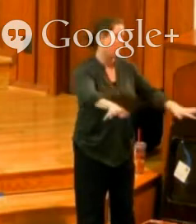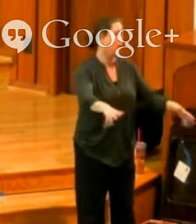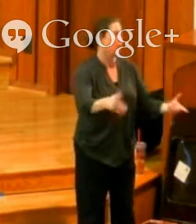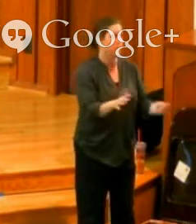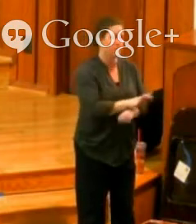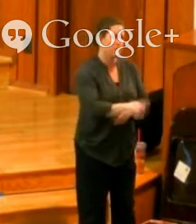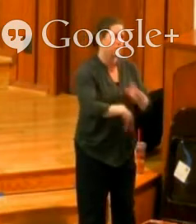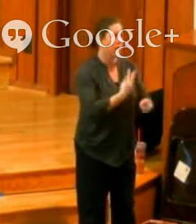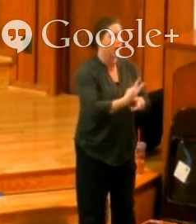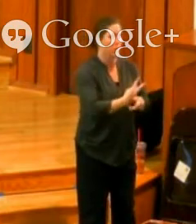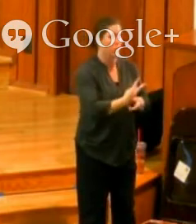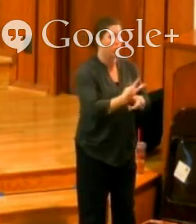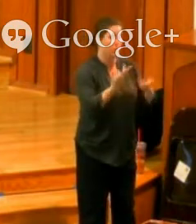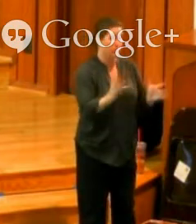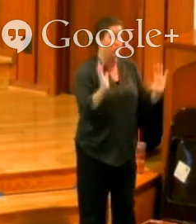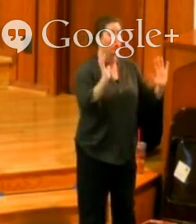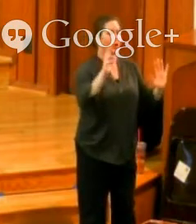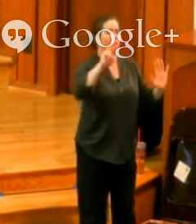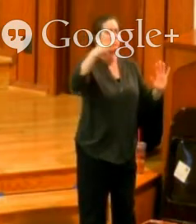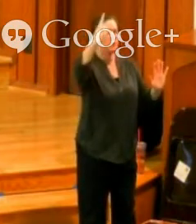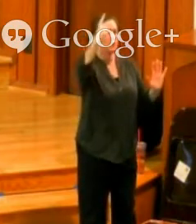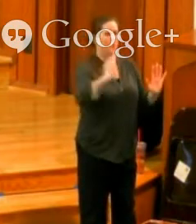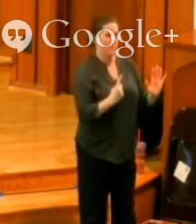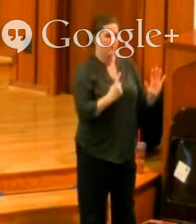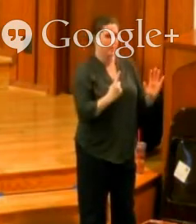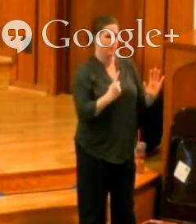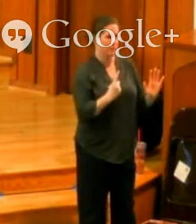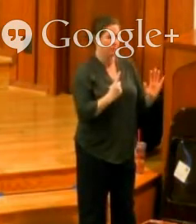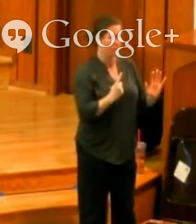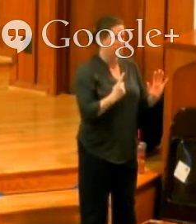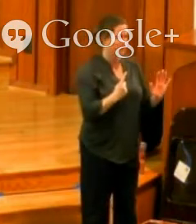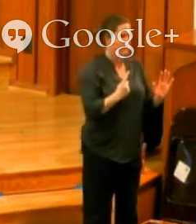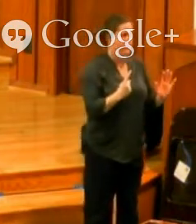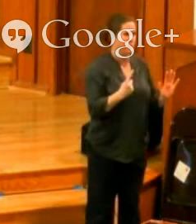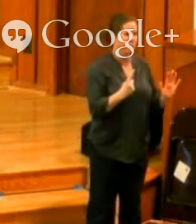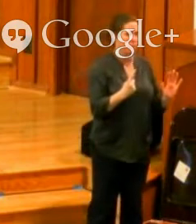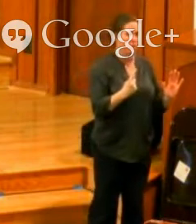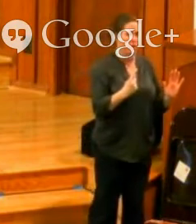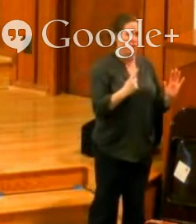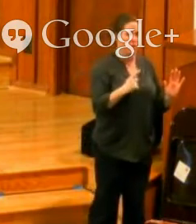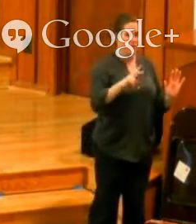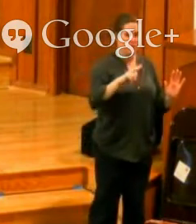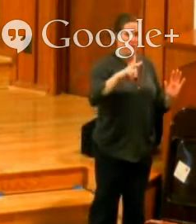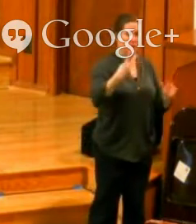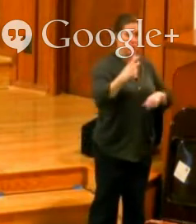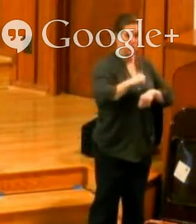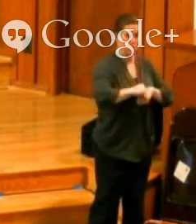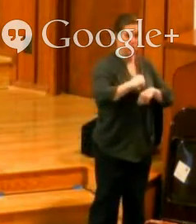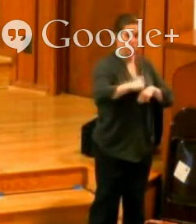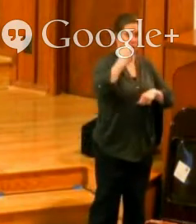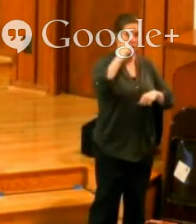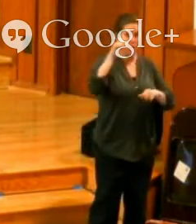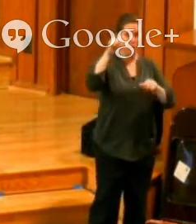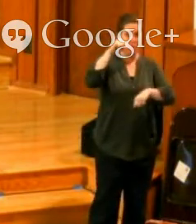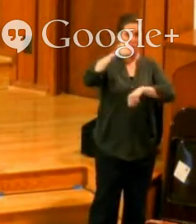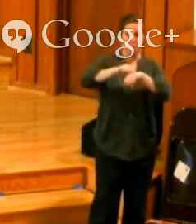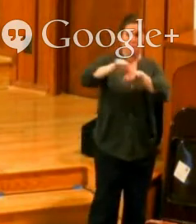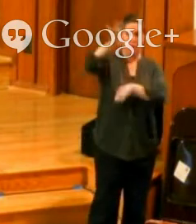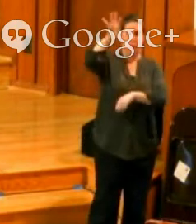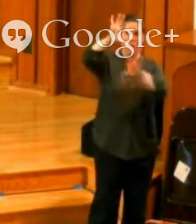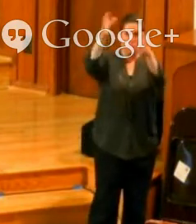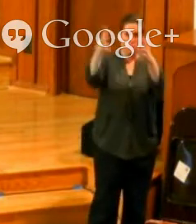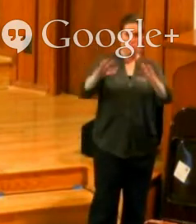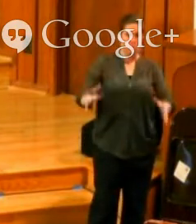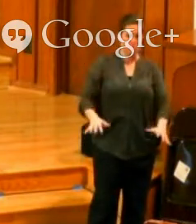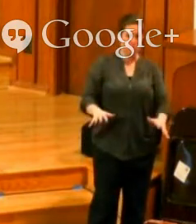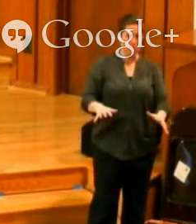Jesus' second coming. And that second coming of Christ was represented as the stone coming from out of the mountain without hands to smite the